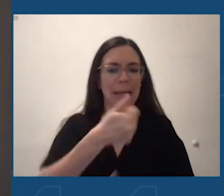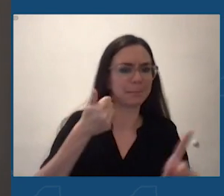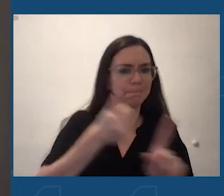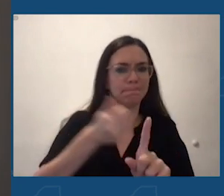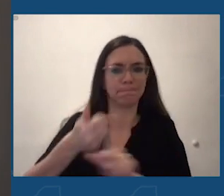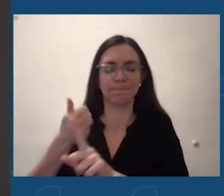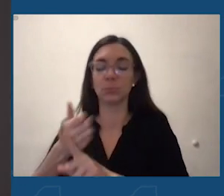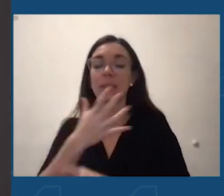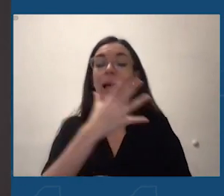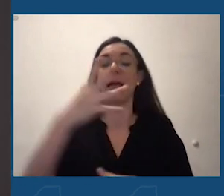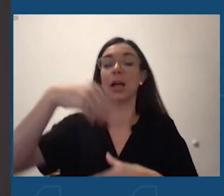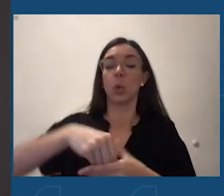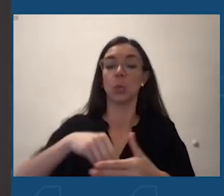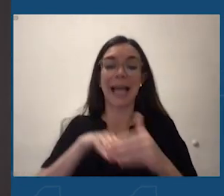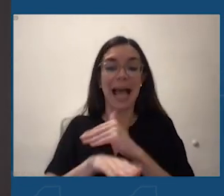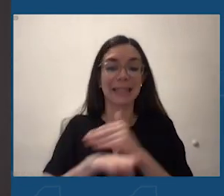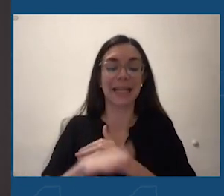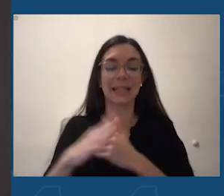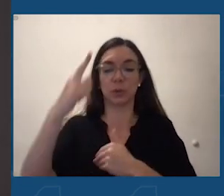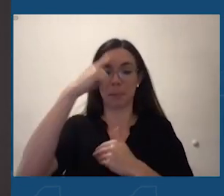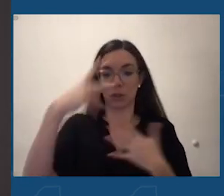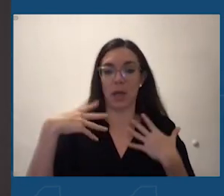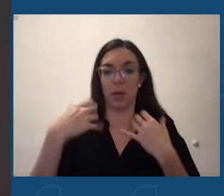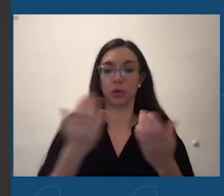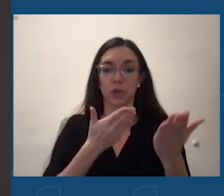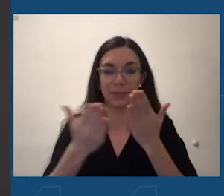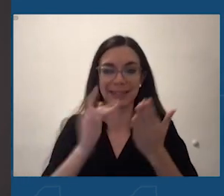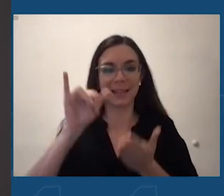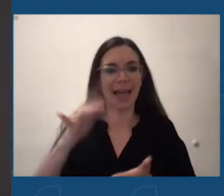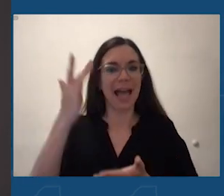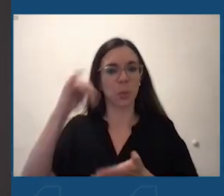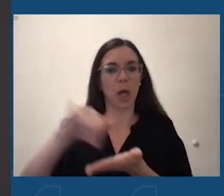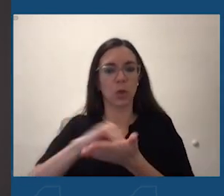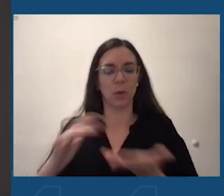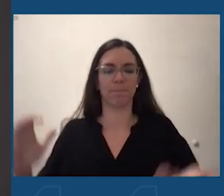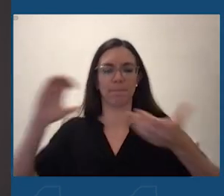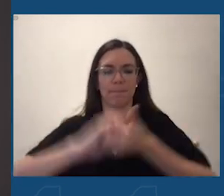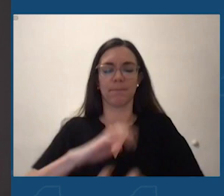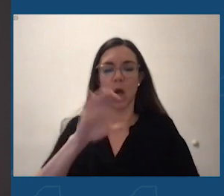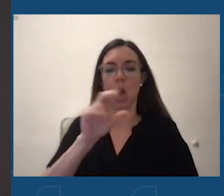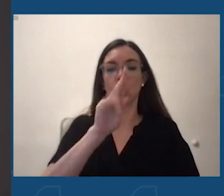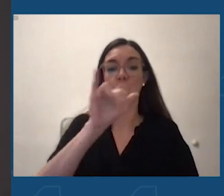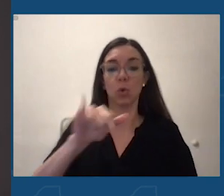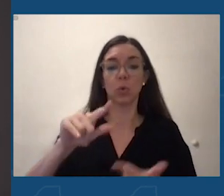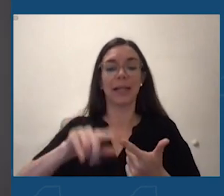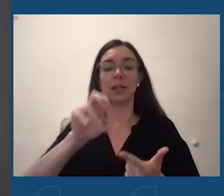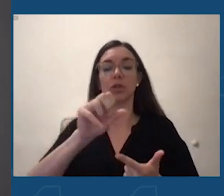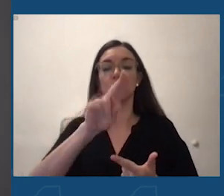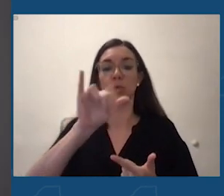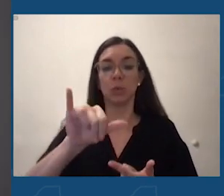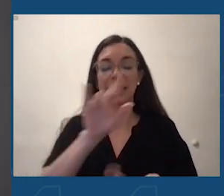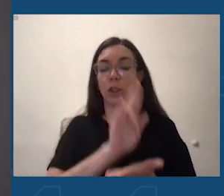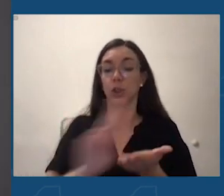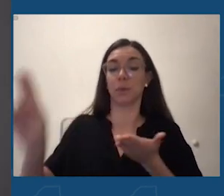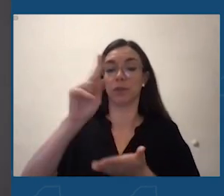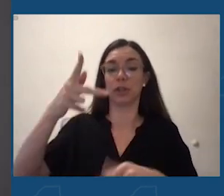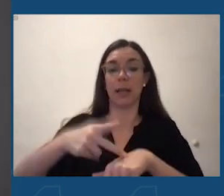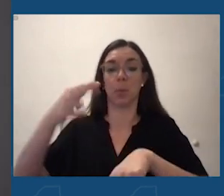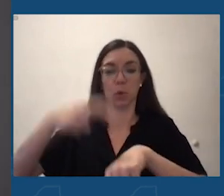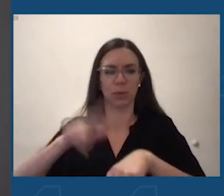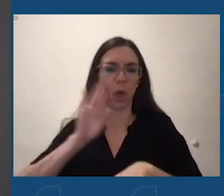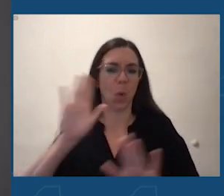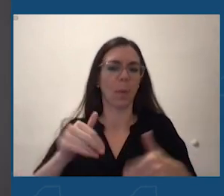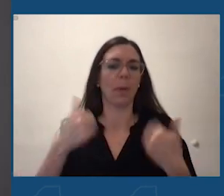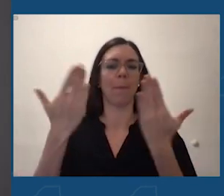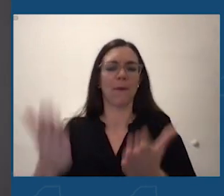mental health services. That's why New York created a partnership with CUNY, SUNY, and the University of Puerto Rico, which will provide training and